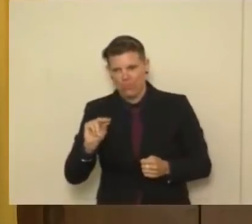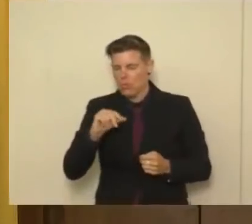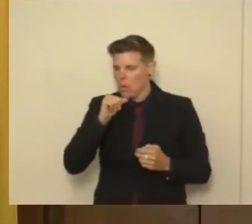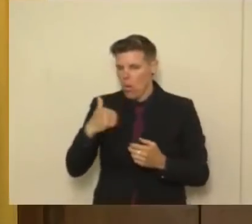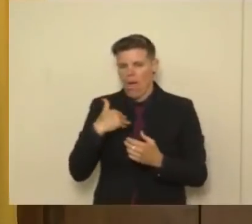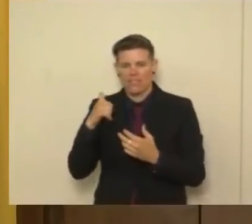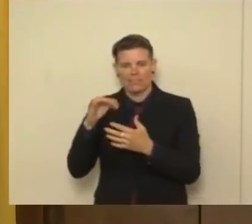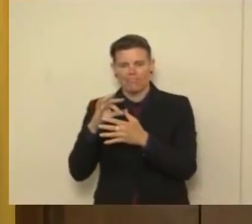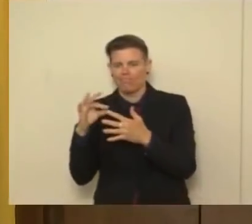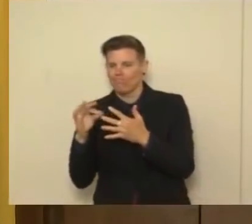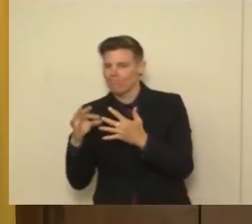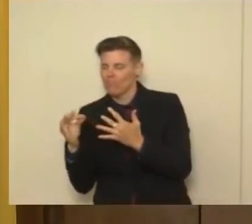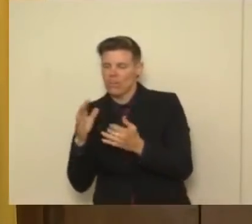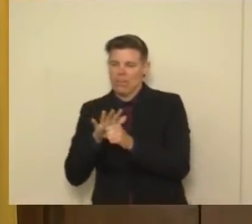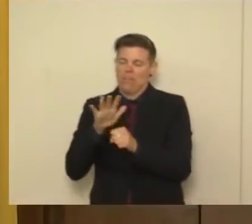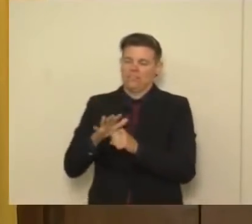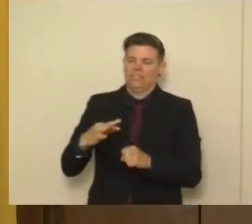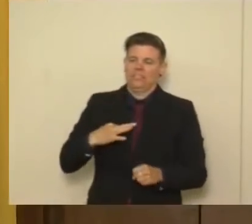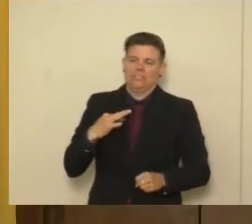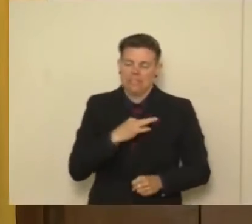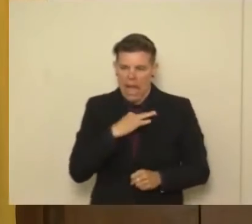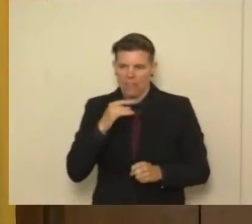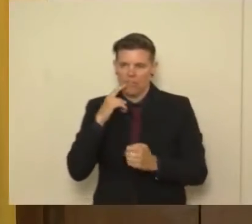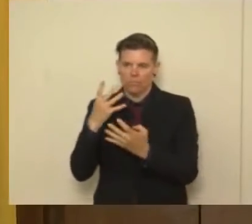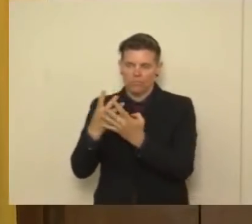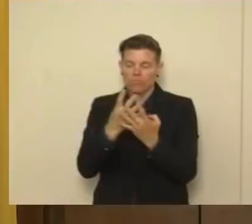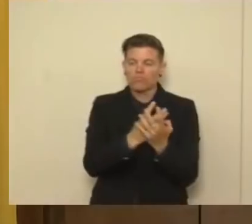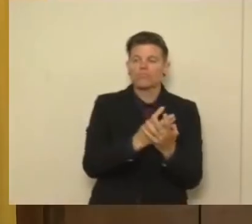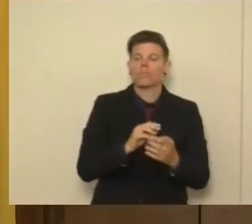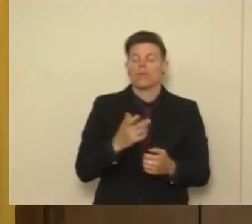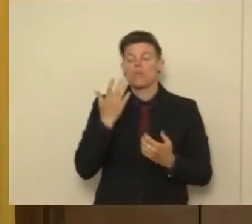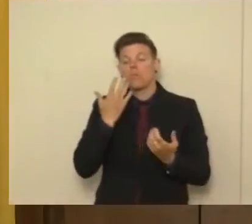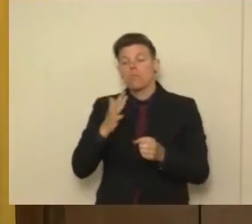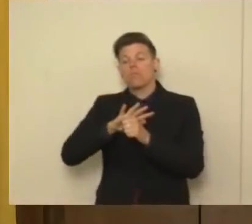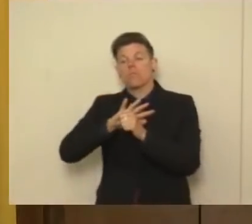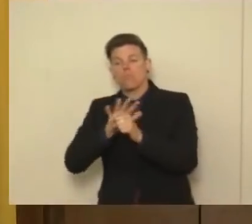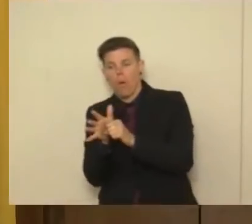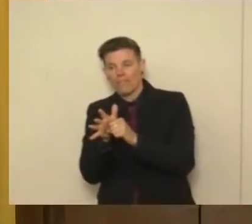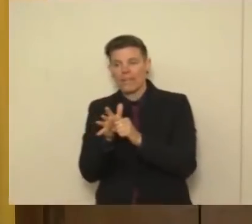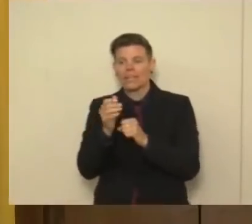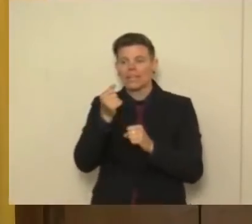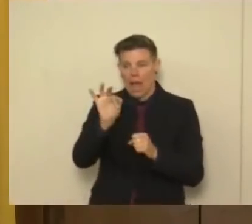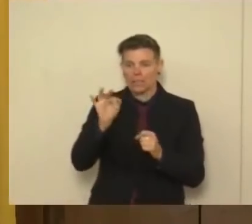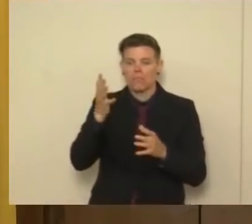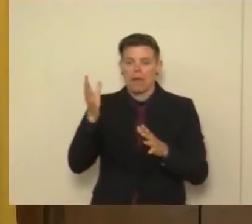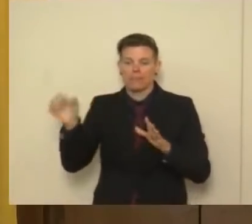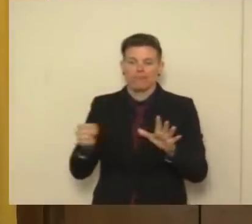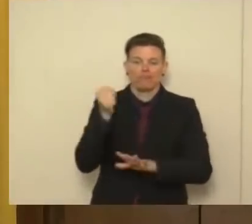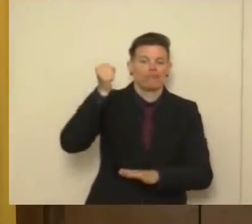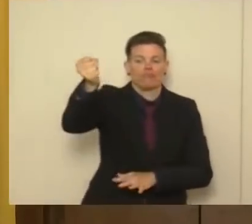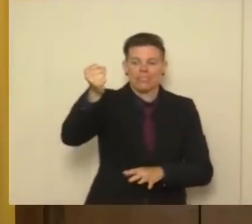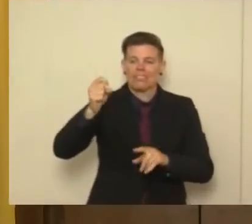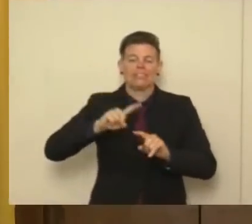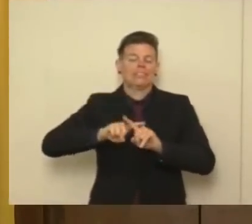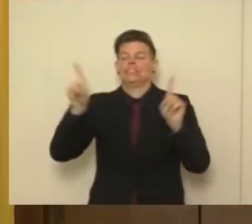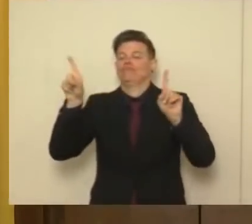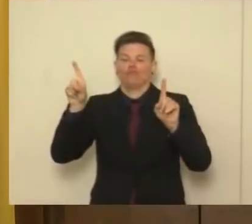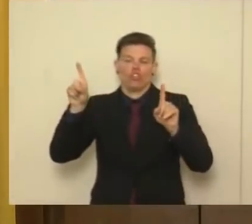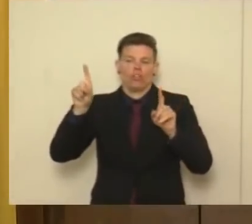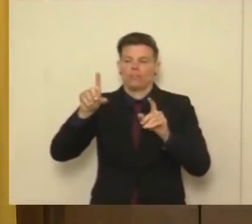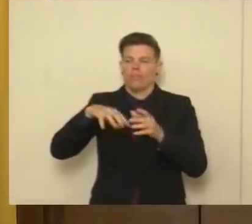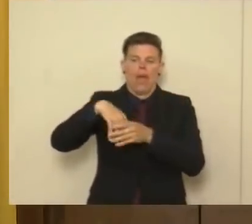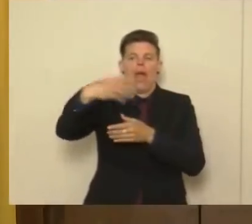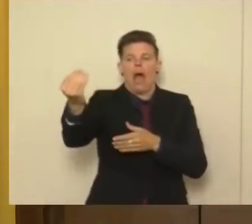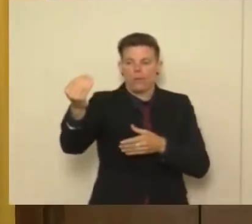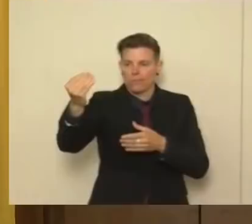in potentially moving COVID positive to, say, working with the Bernalillo County on their vacant